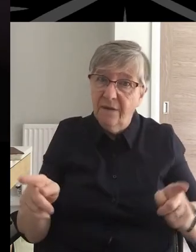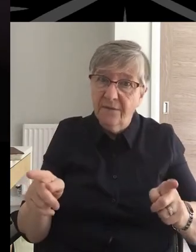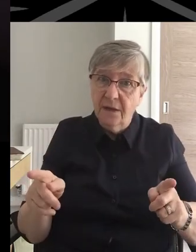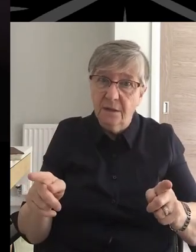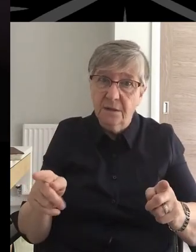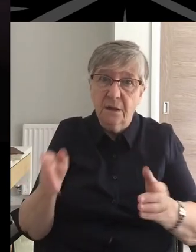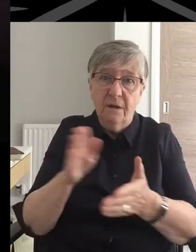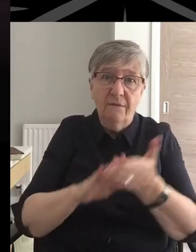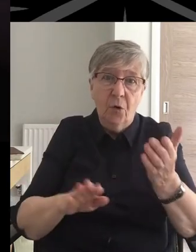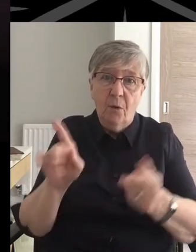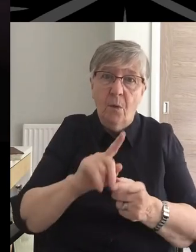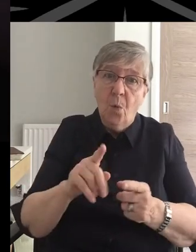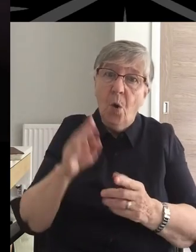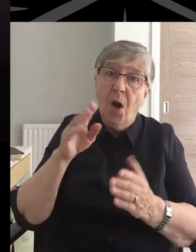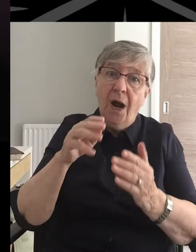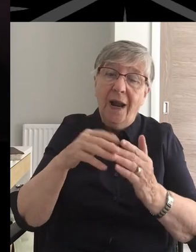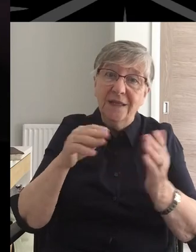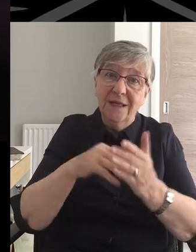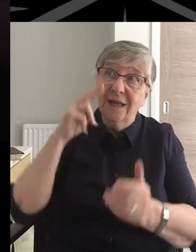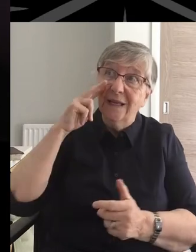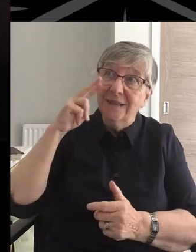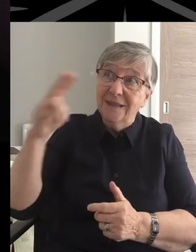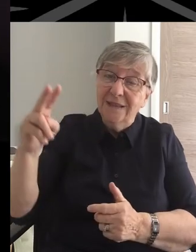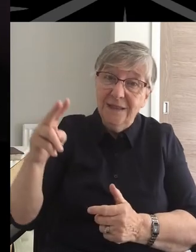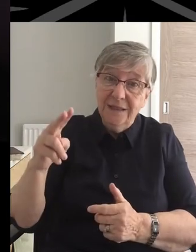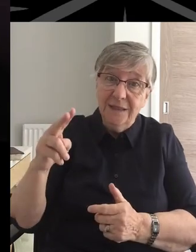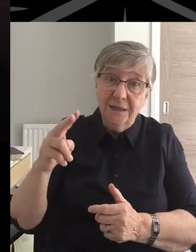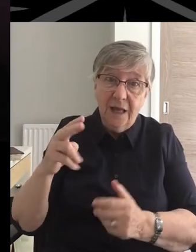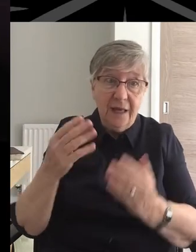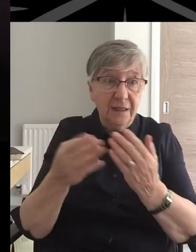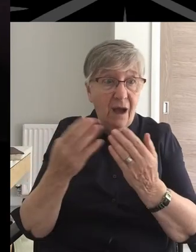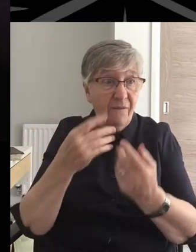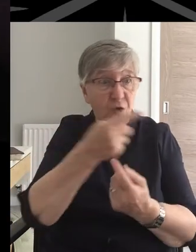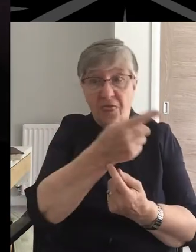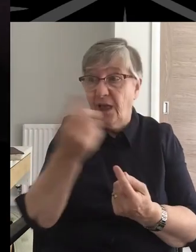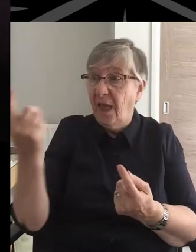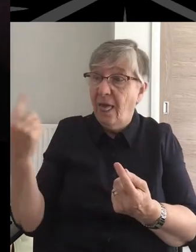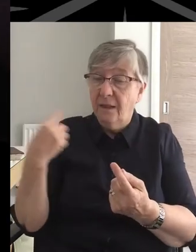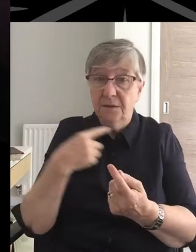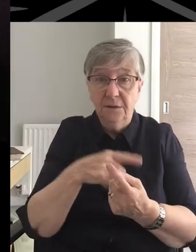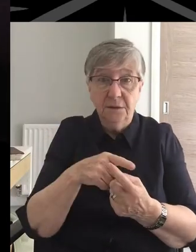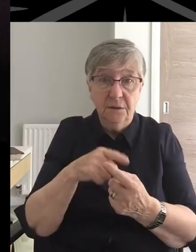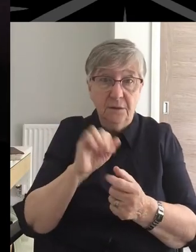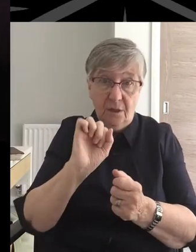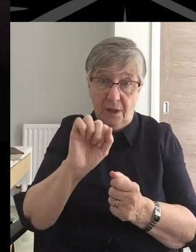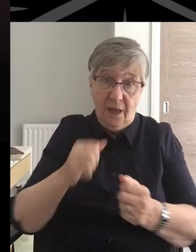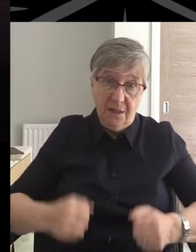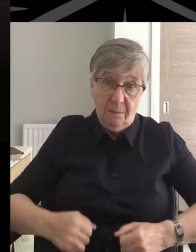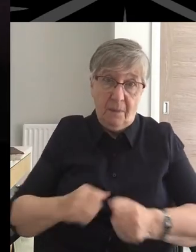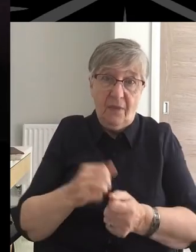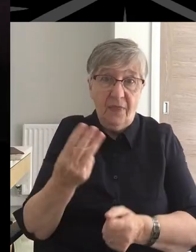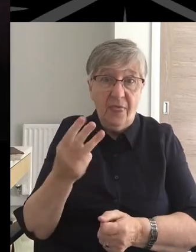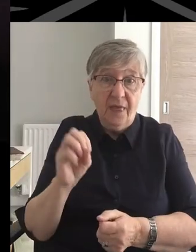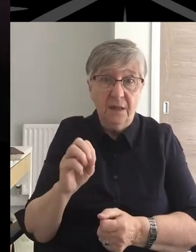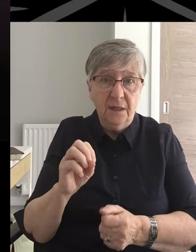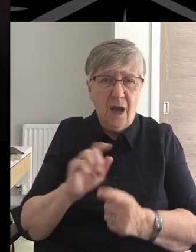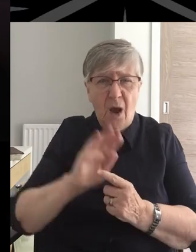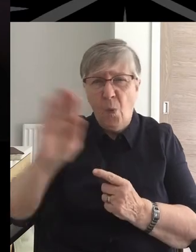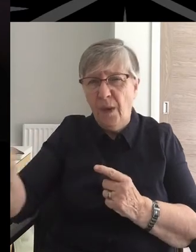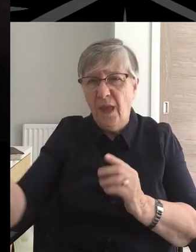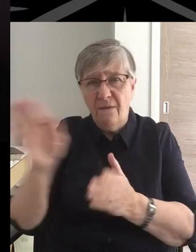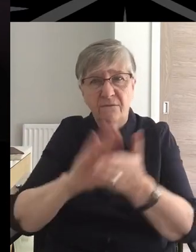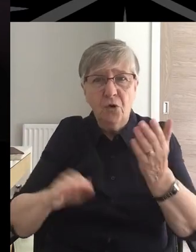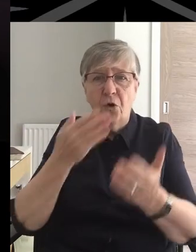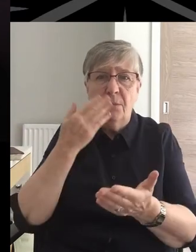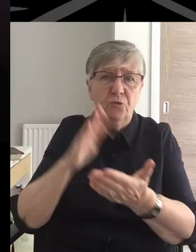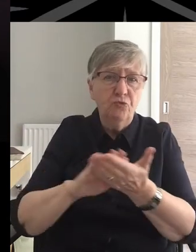what Ezekiel is about to see and all else that was around him as he turned 30. Miles from Zion, in